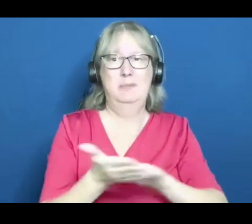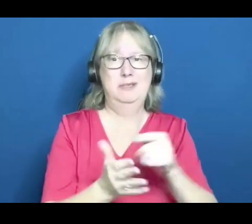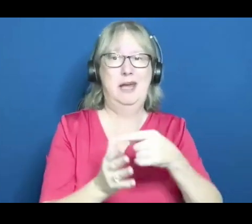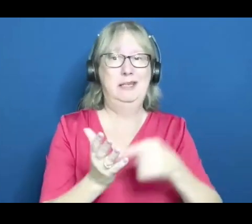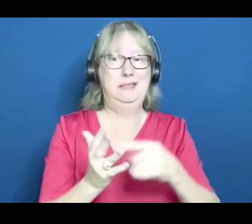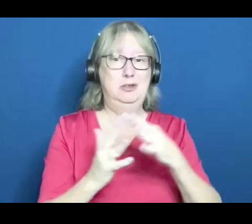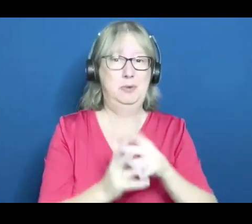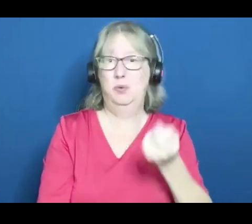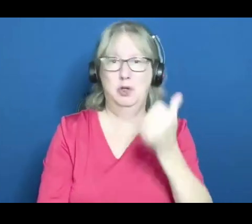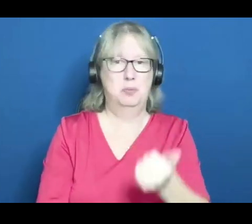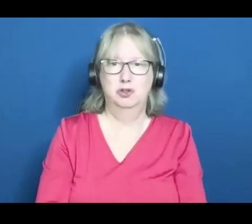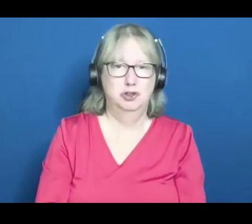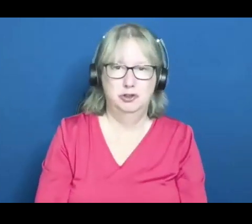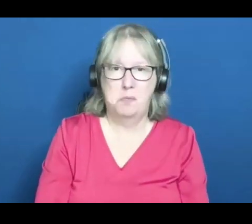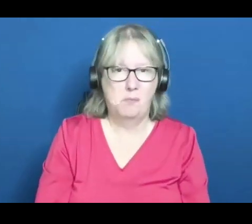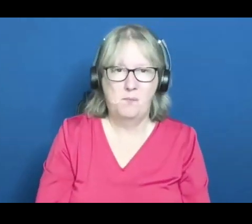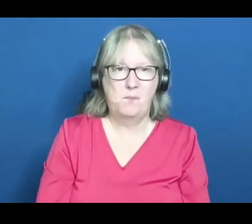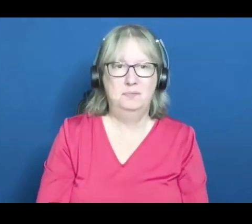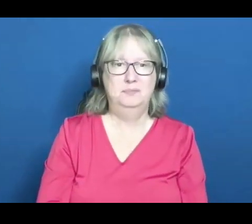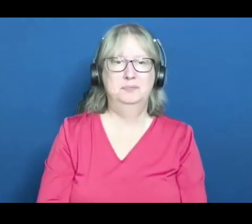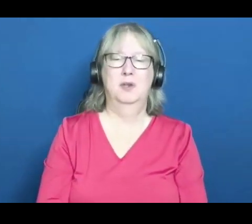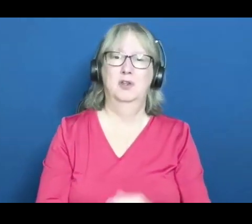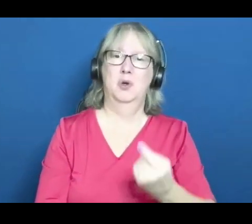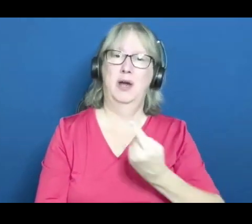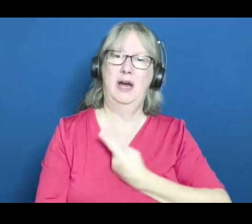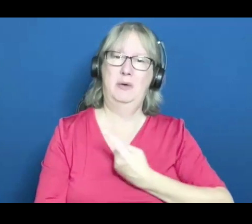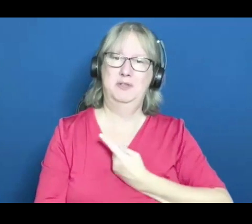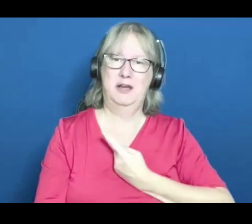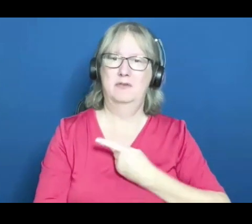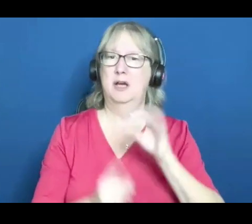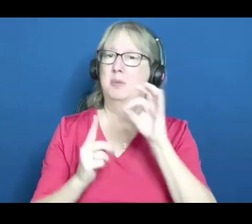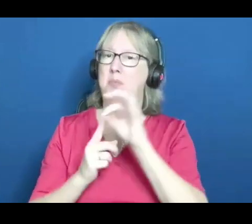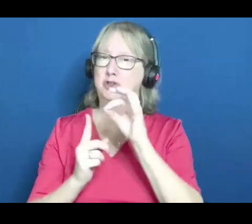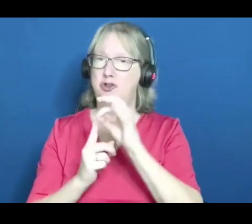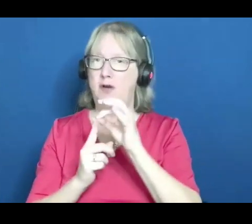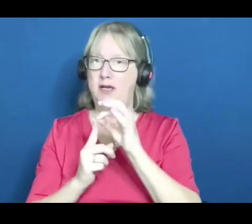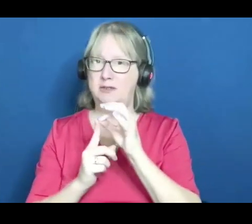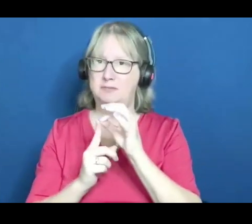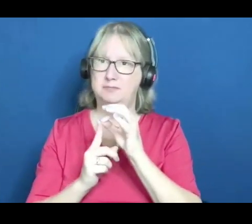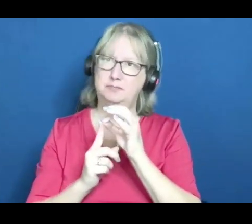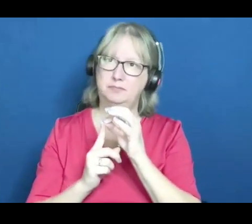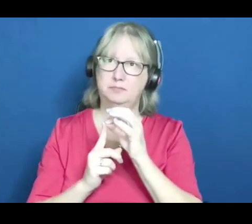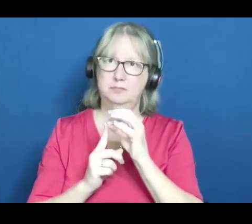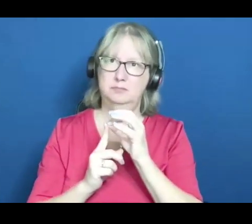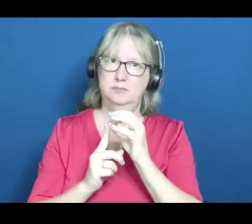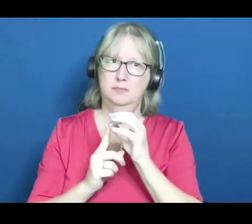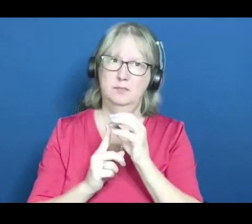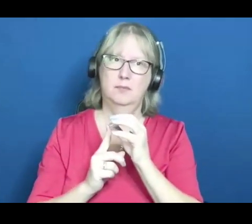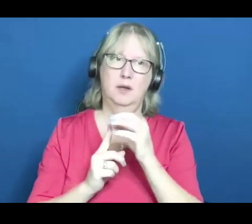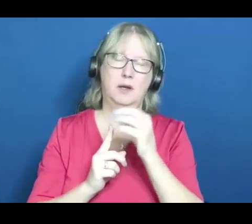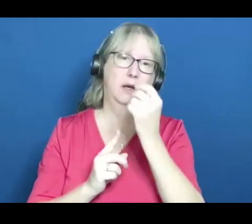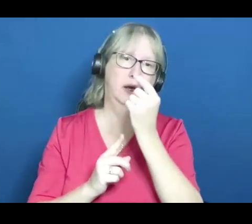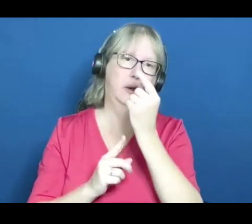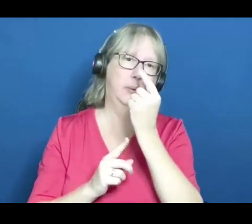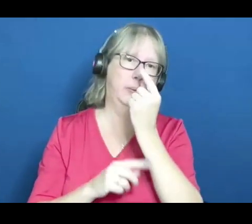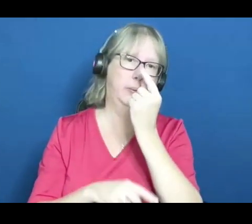And between ourselves and Posturite, we could probably turn around a solution within a